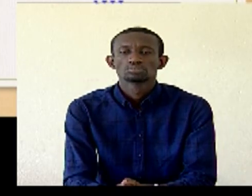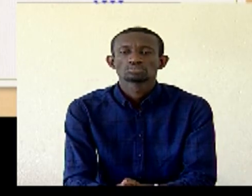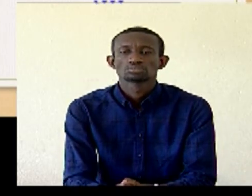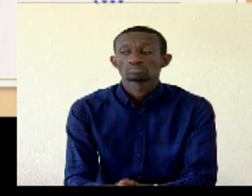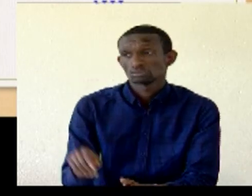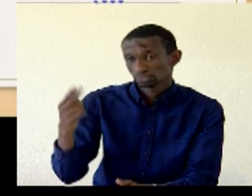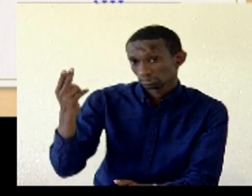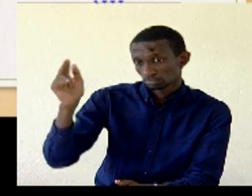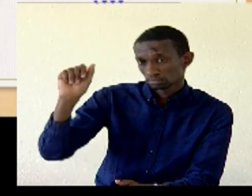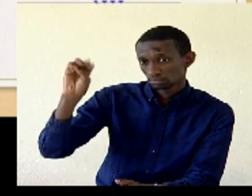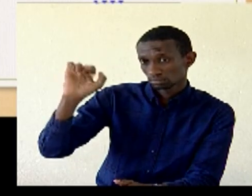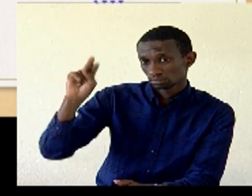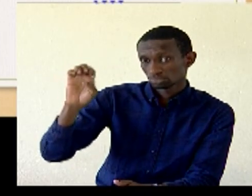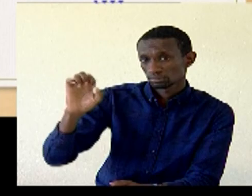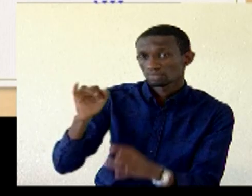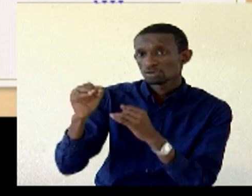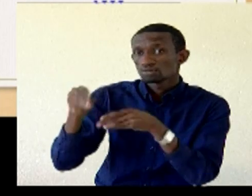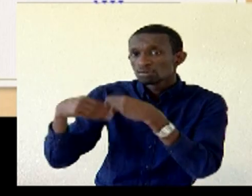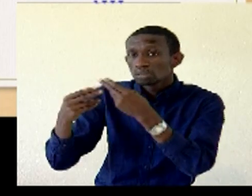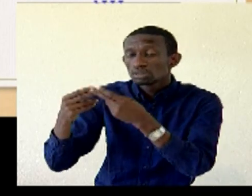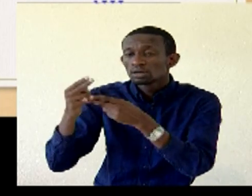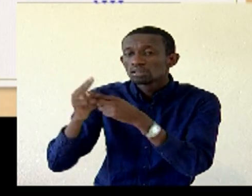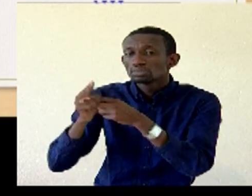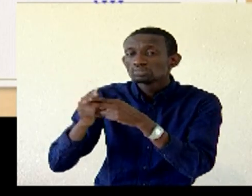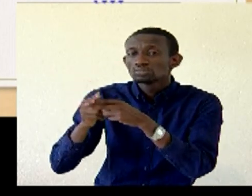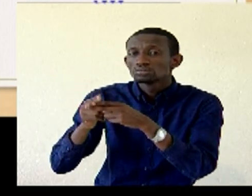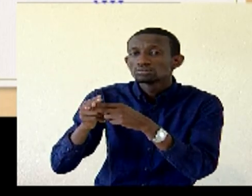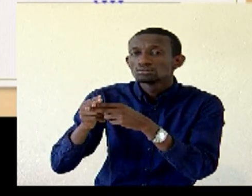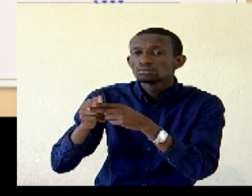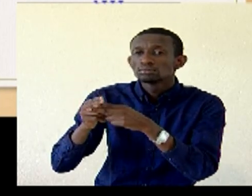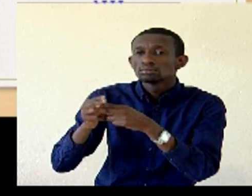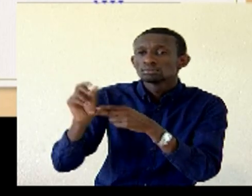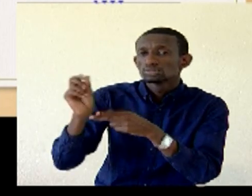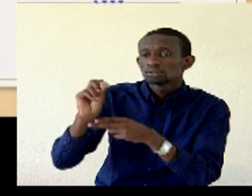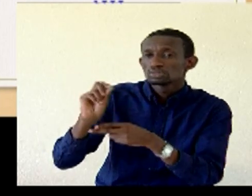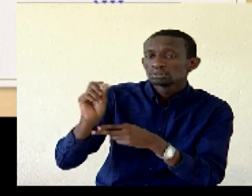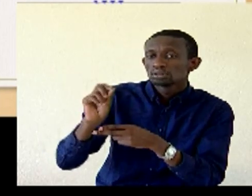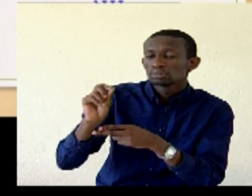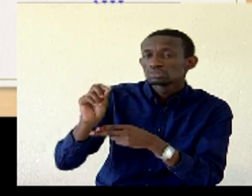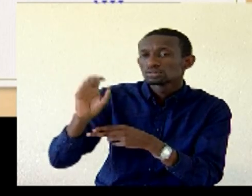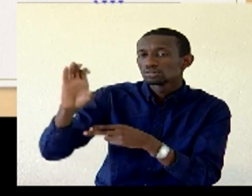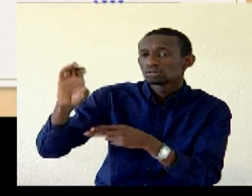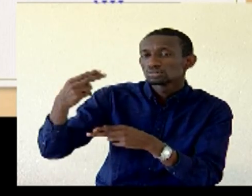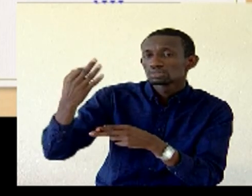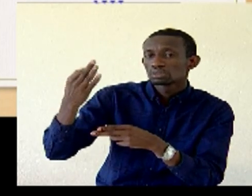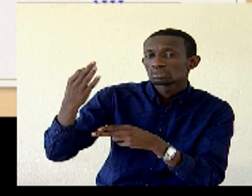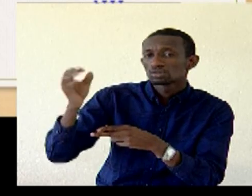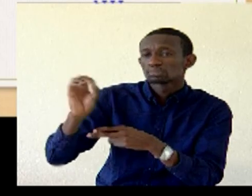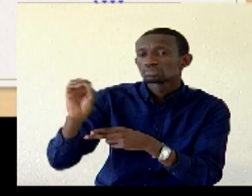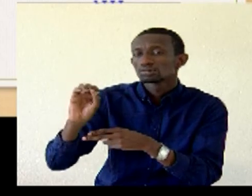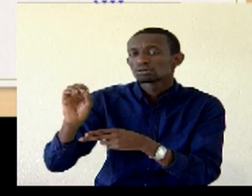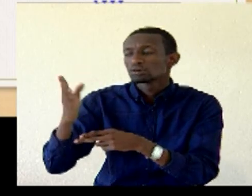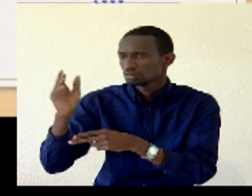amine with N. So when we're naming the secondary, you remember, instead of naming the methyl, this methyl group, it is attached